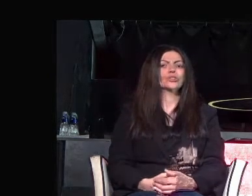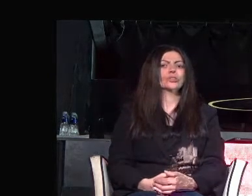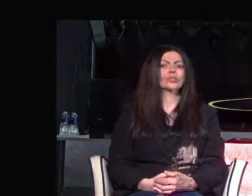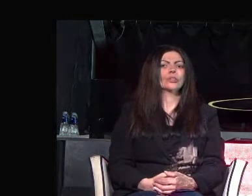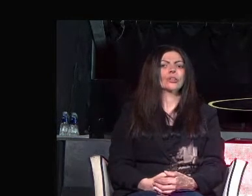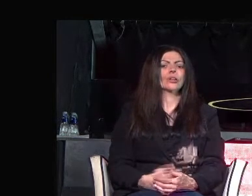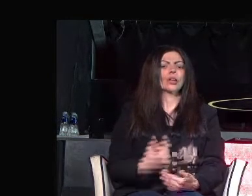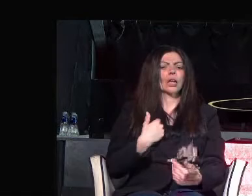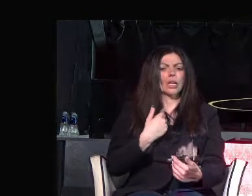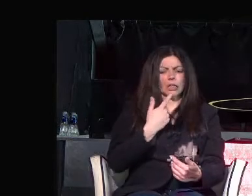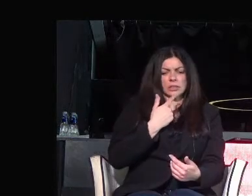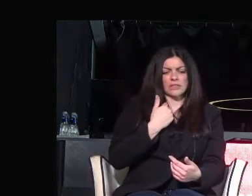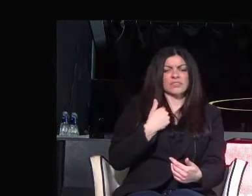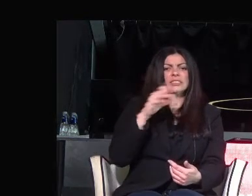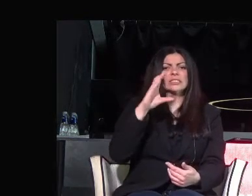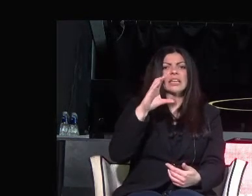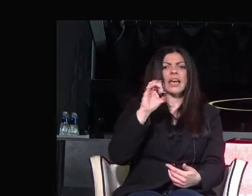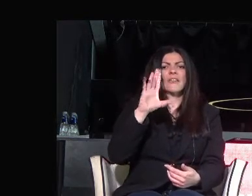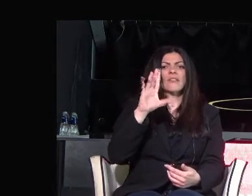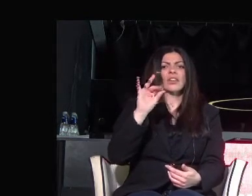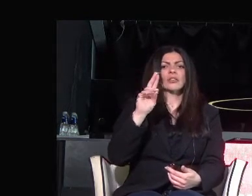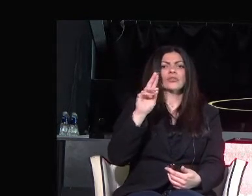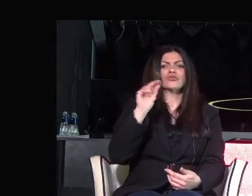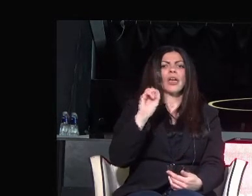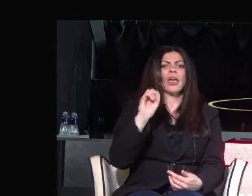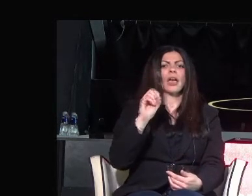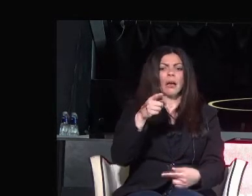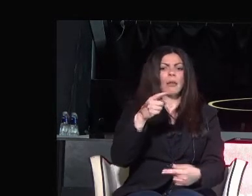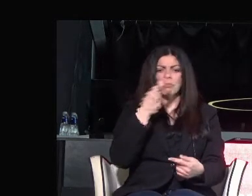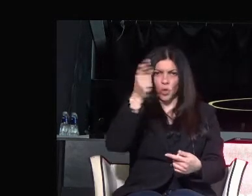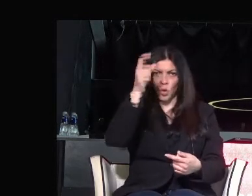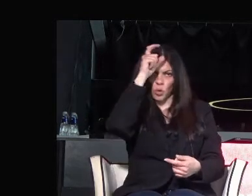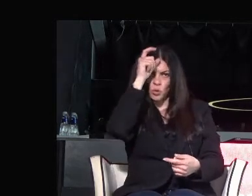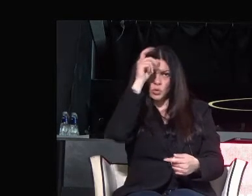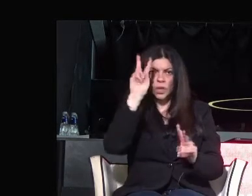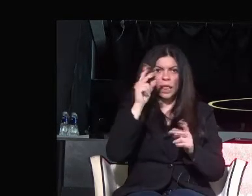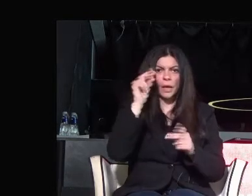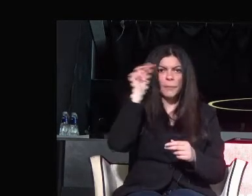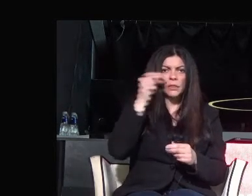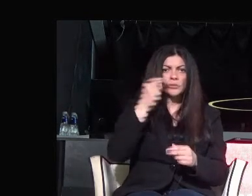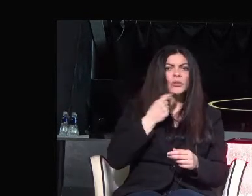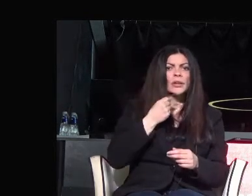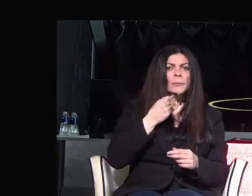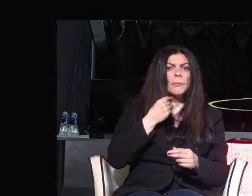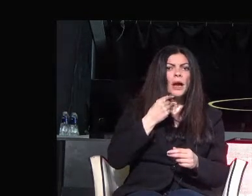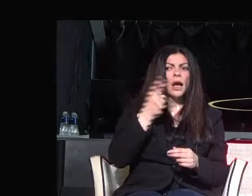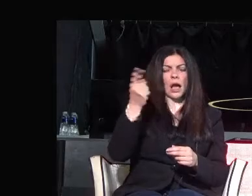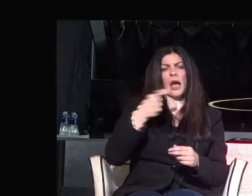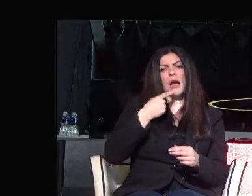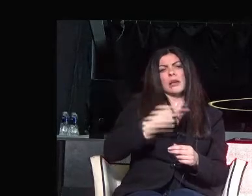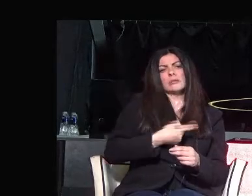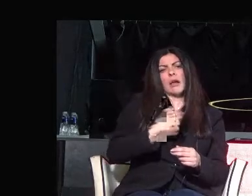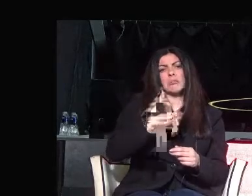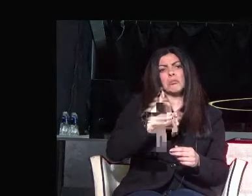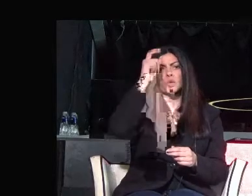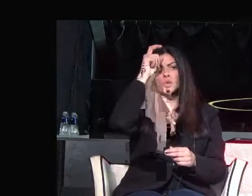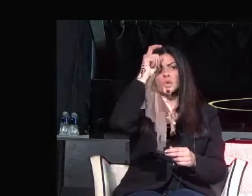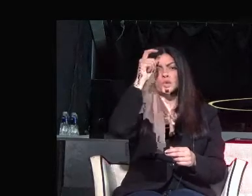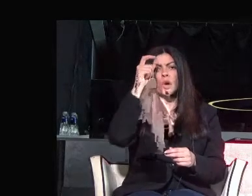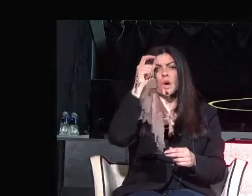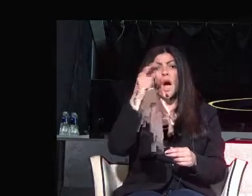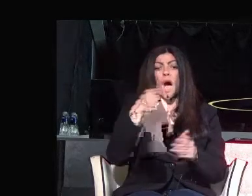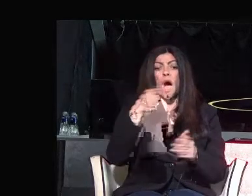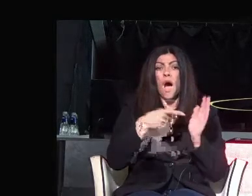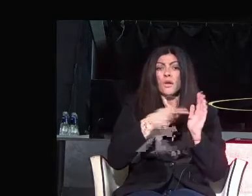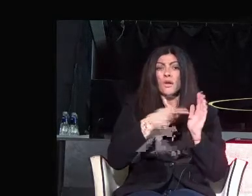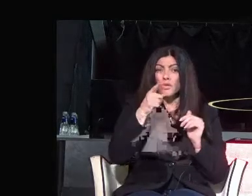or Turkish name? And she said, it's a Turkish name. And she was asked to go back home and stay there until she has a new one. So throughout